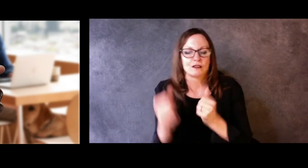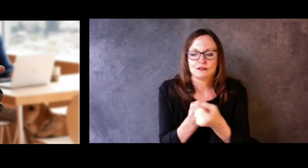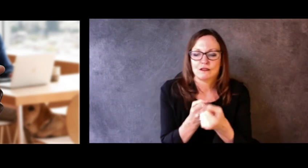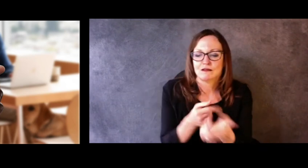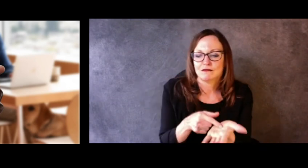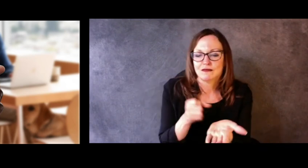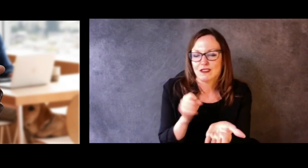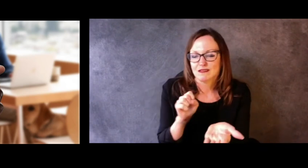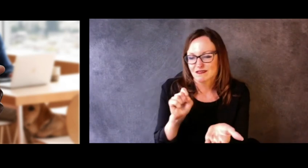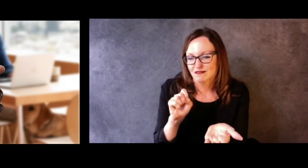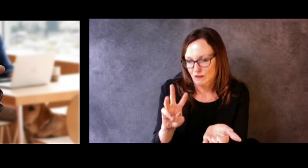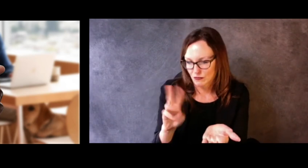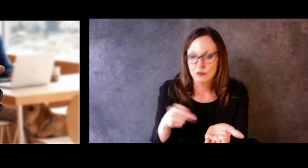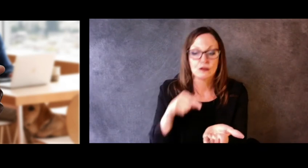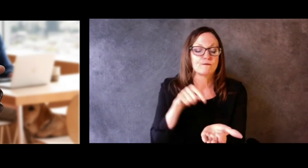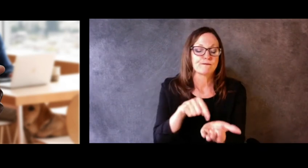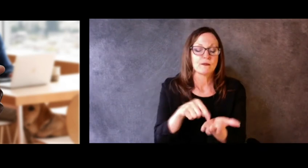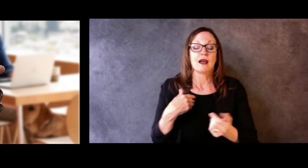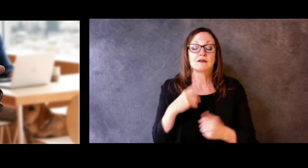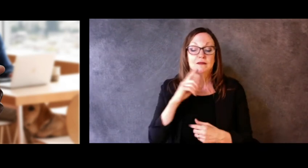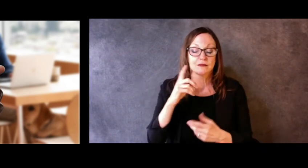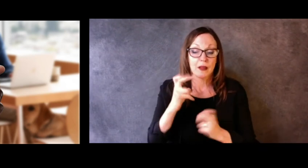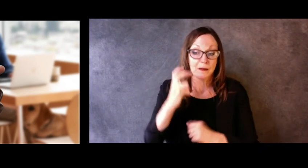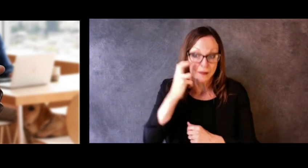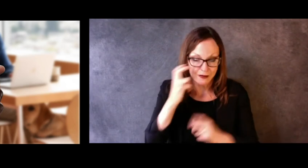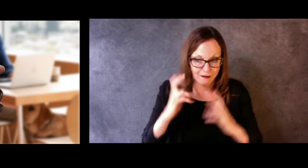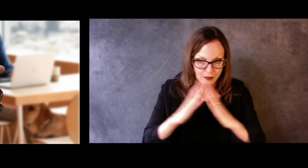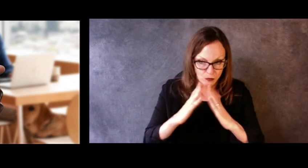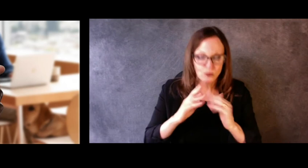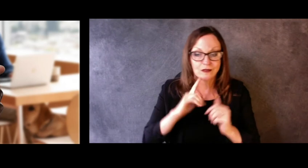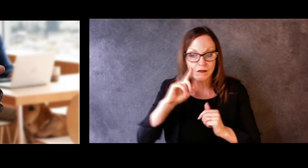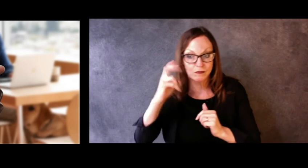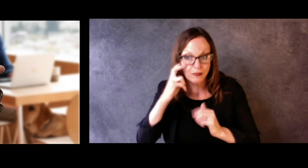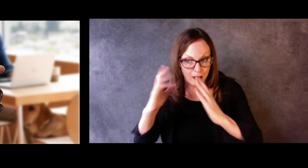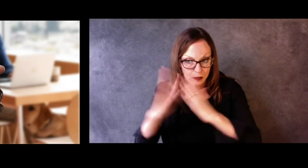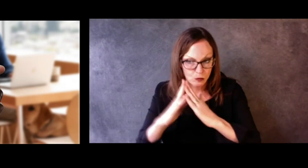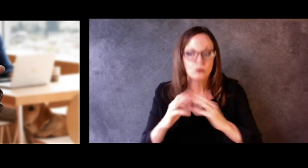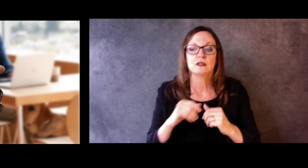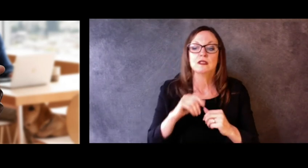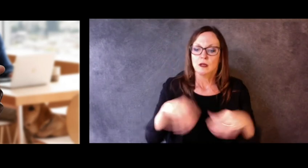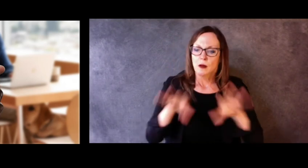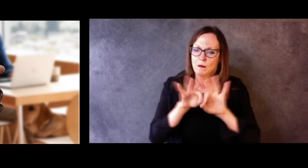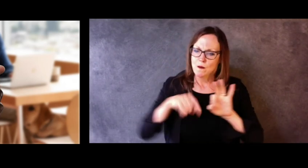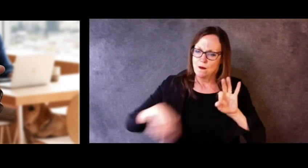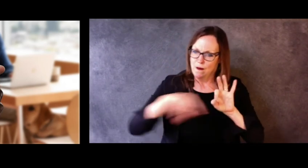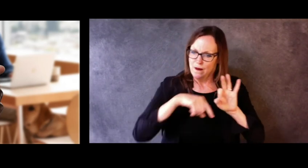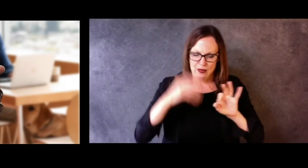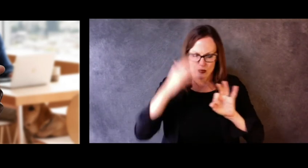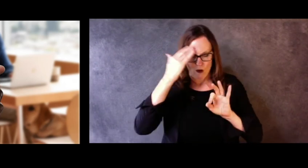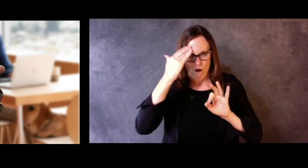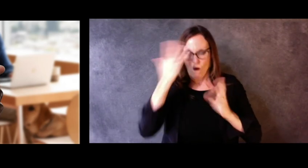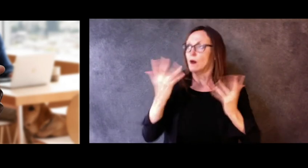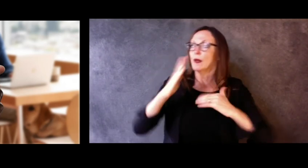communities. The idea for people detection originally came from a single employee who was blind, talking about how he just wanted to know when a